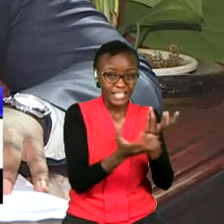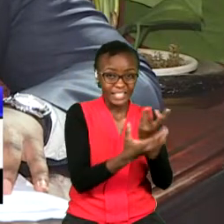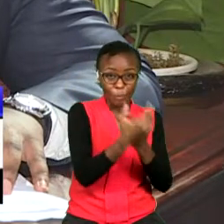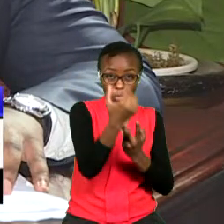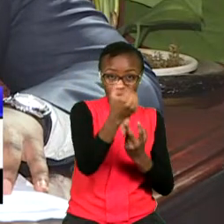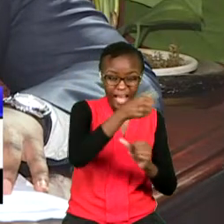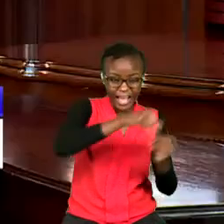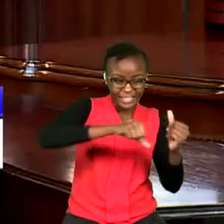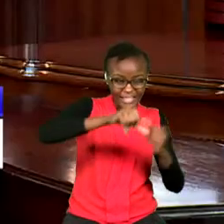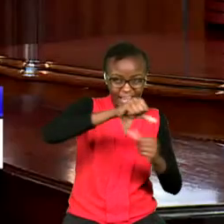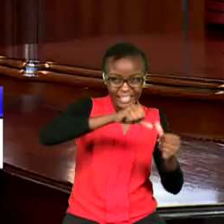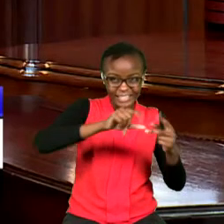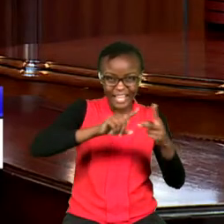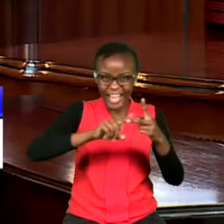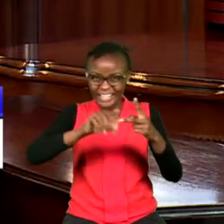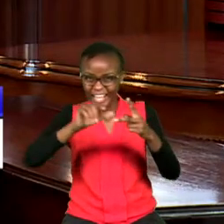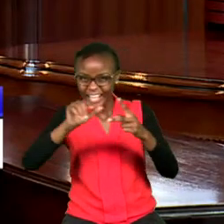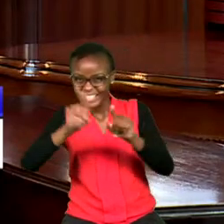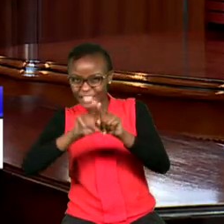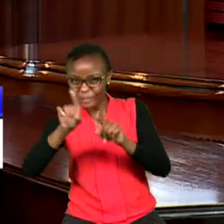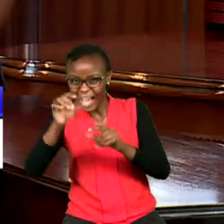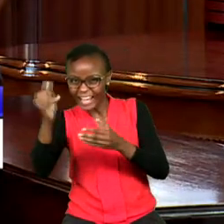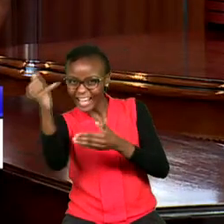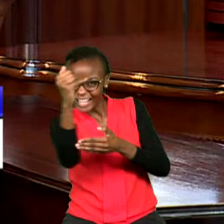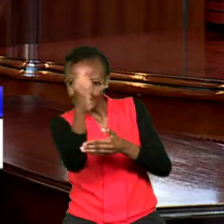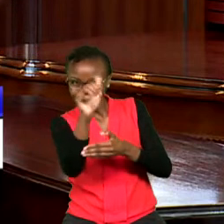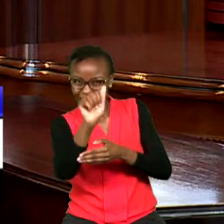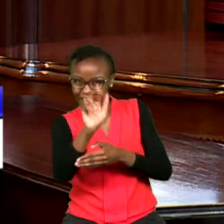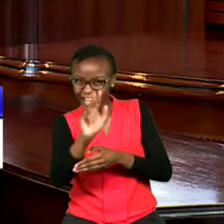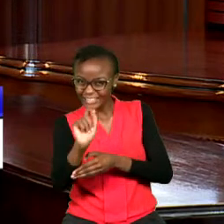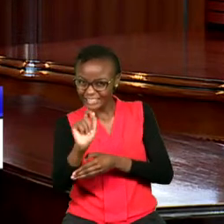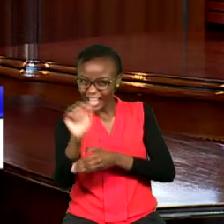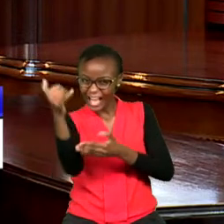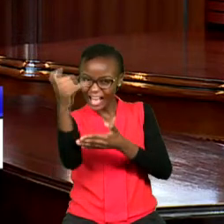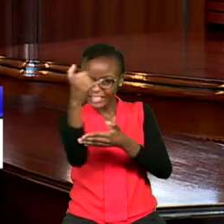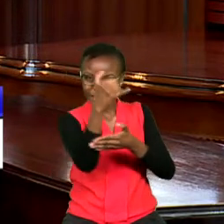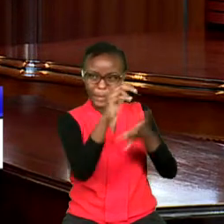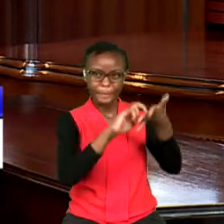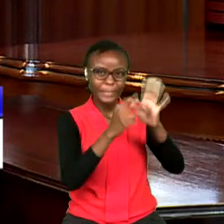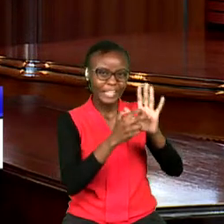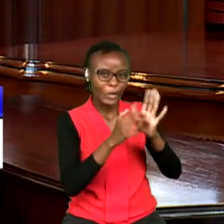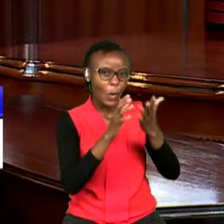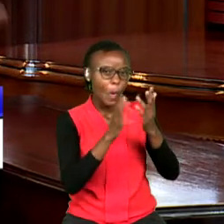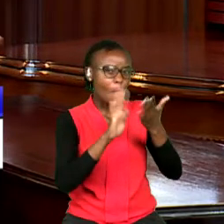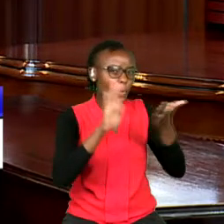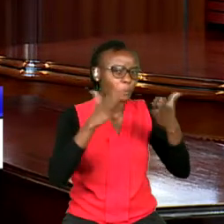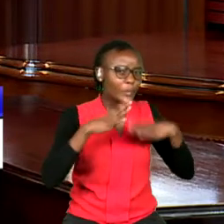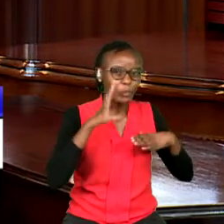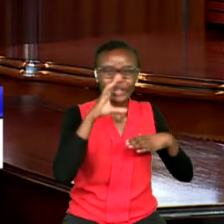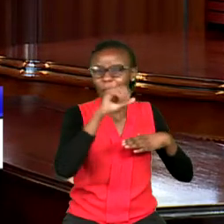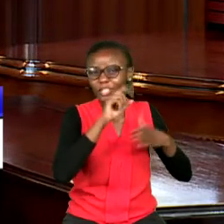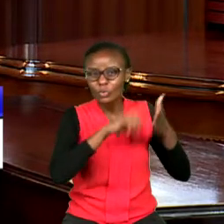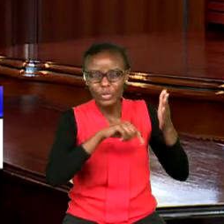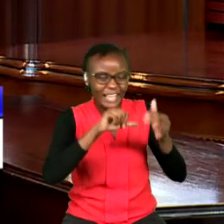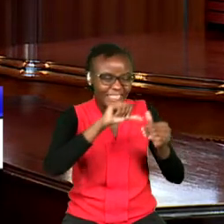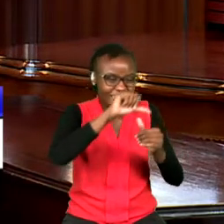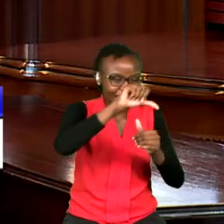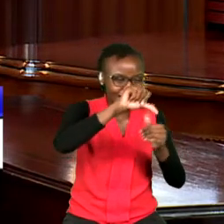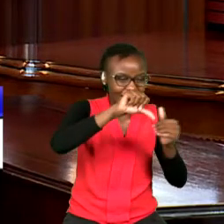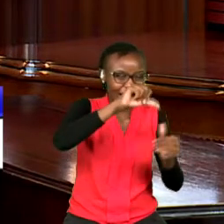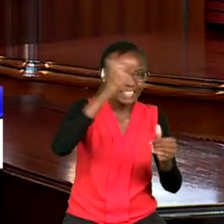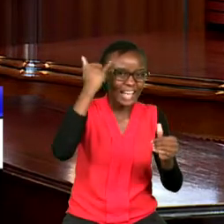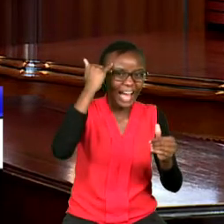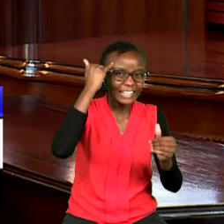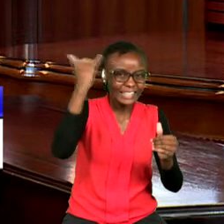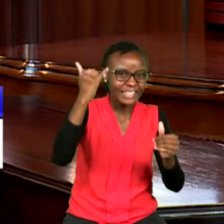science and an art. So the concept of science is what most people miss. They take